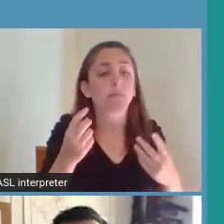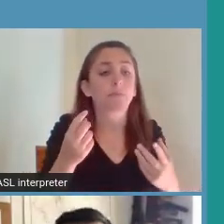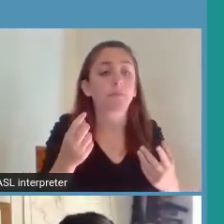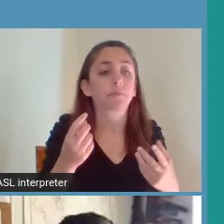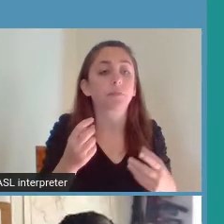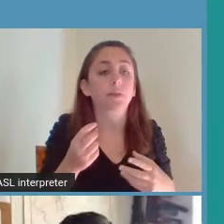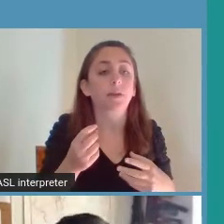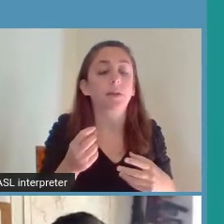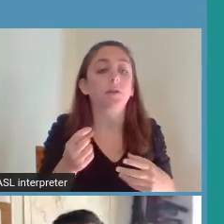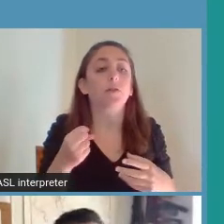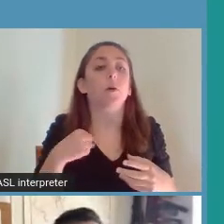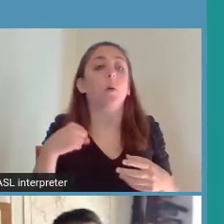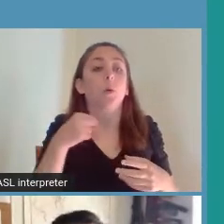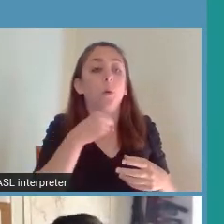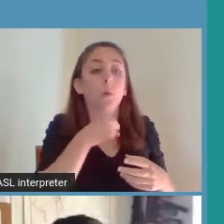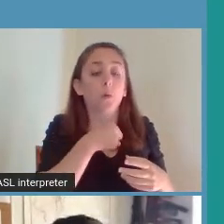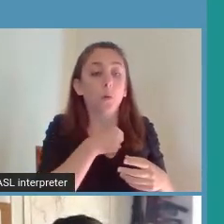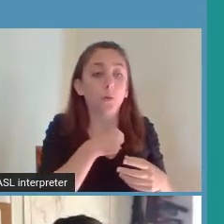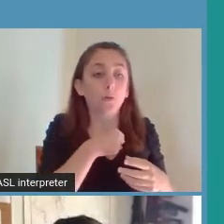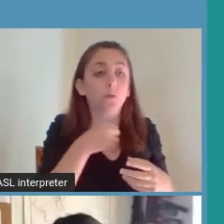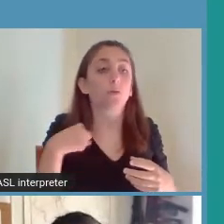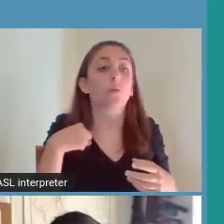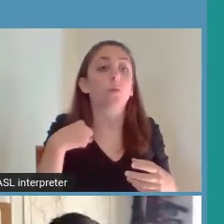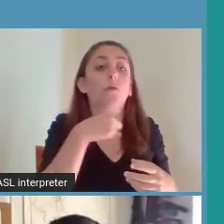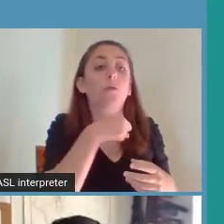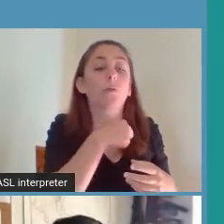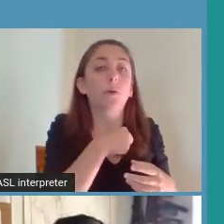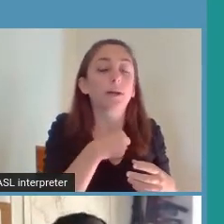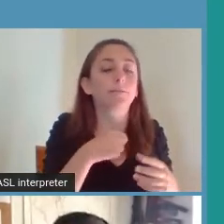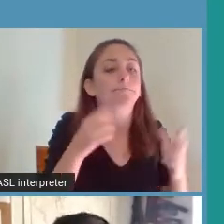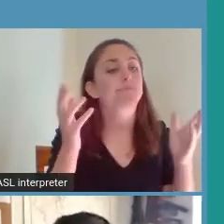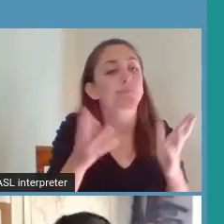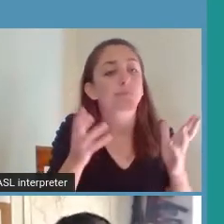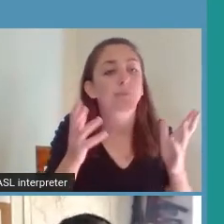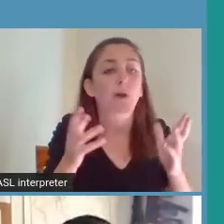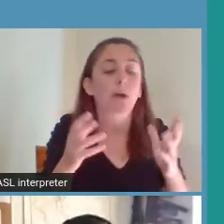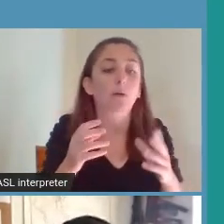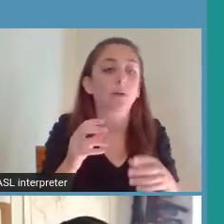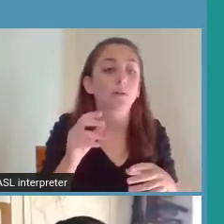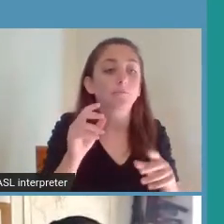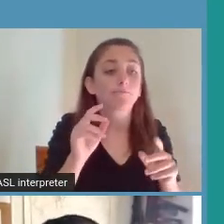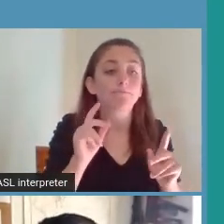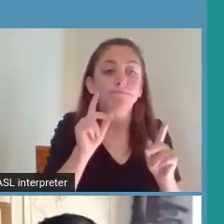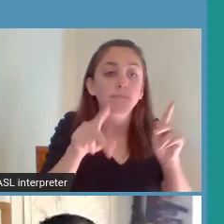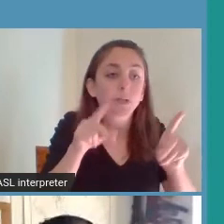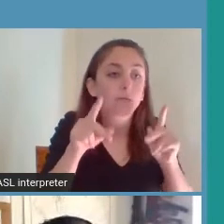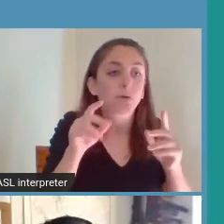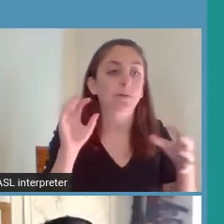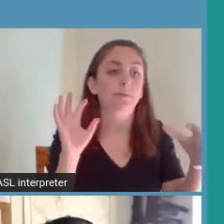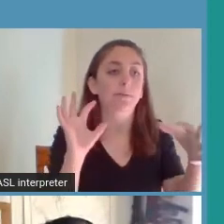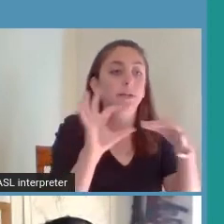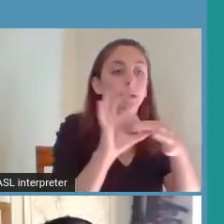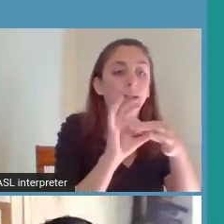for us to engage with somebody, they have to come into our building and they have to engage with us in this small space here.